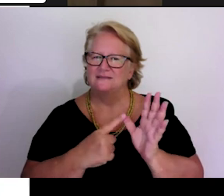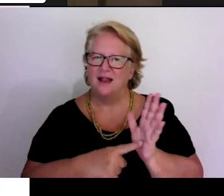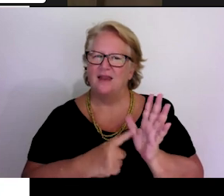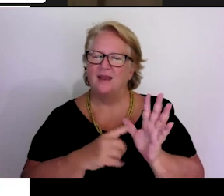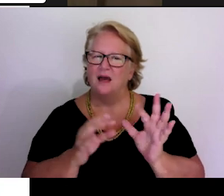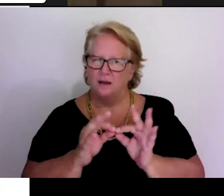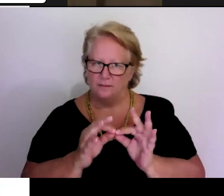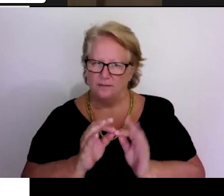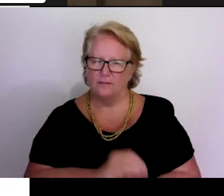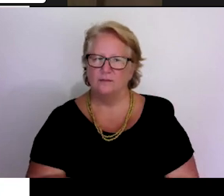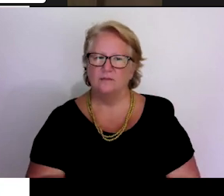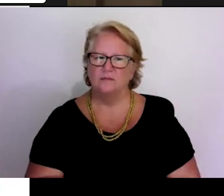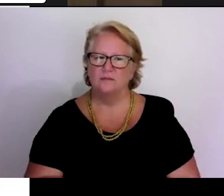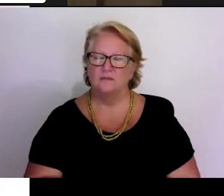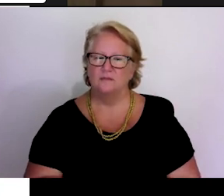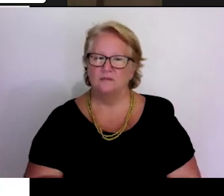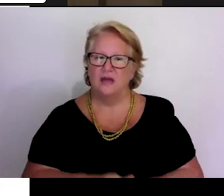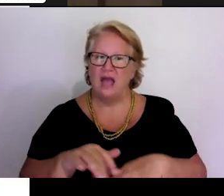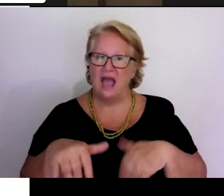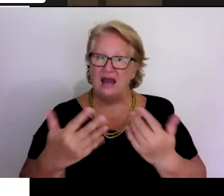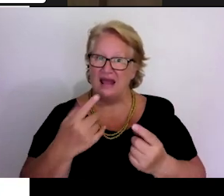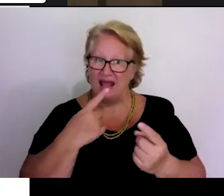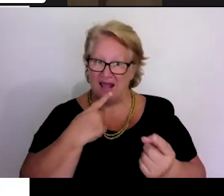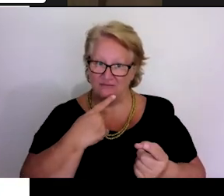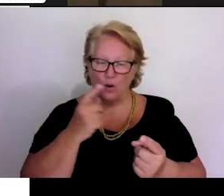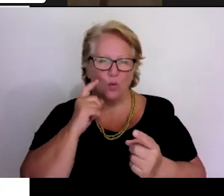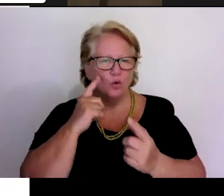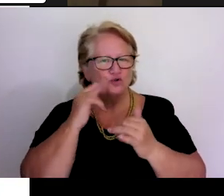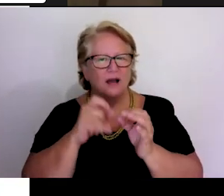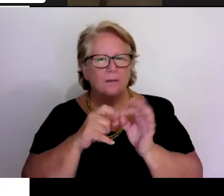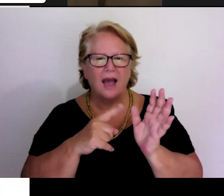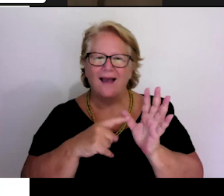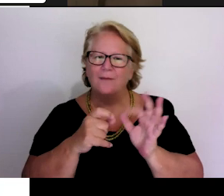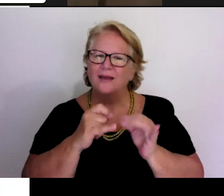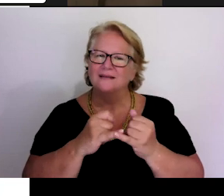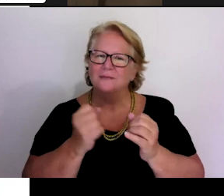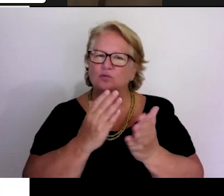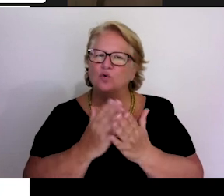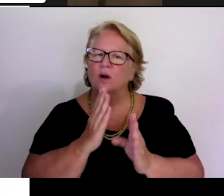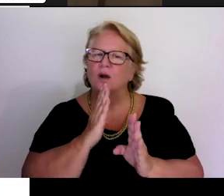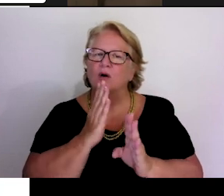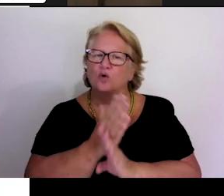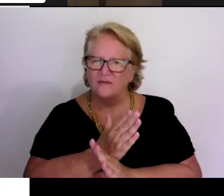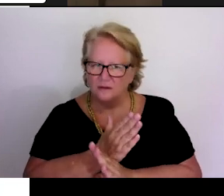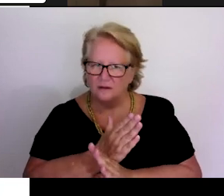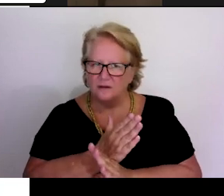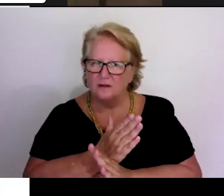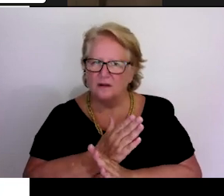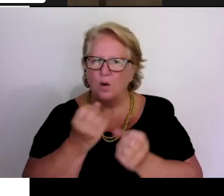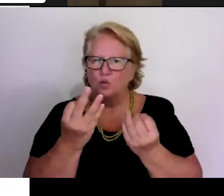any data leaving that secure lab is checked by the ABS to make sure that it is confidential, that it is not possible